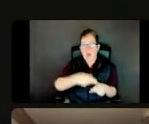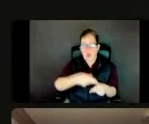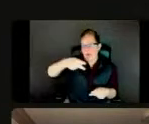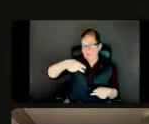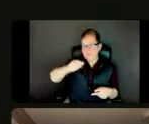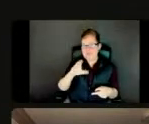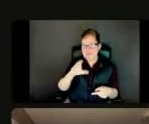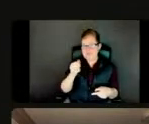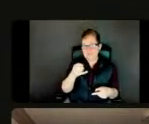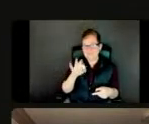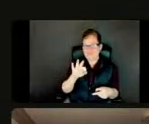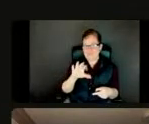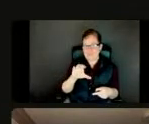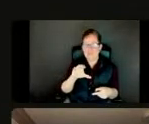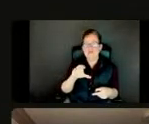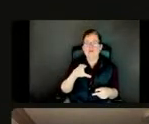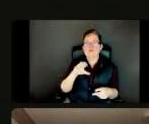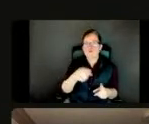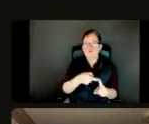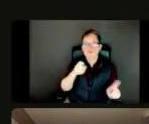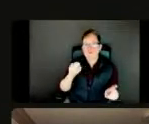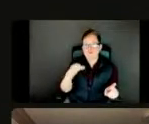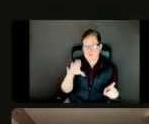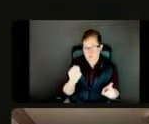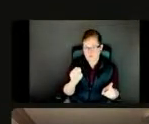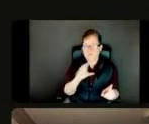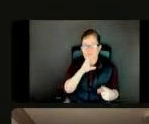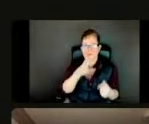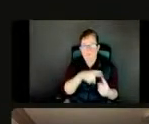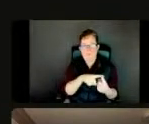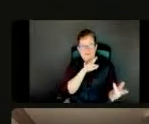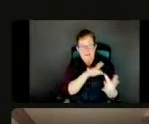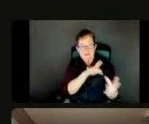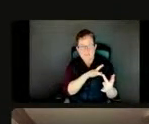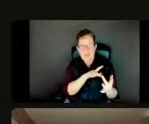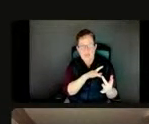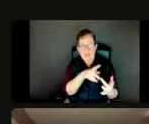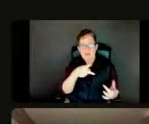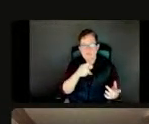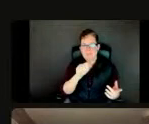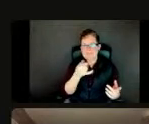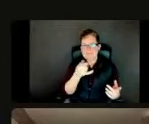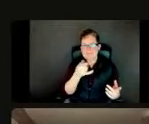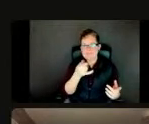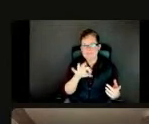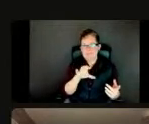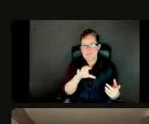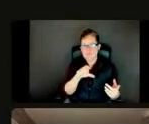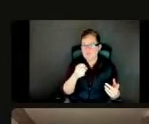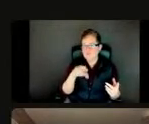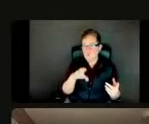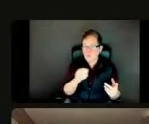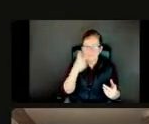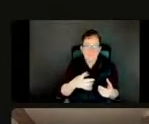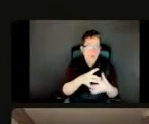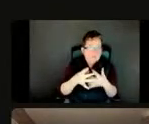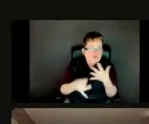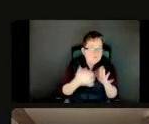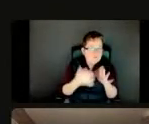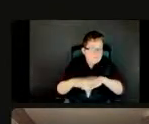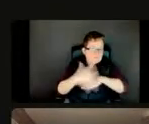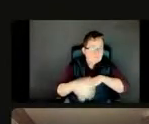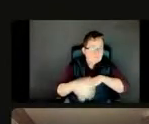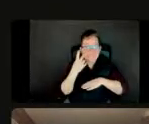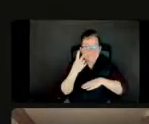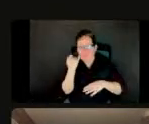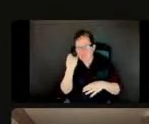recommend and ask that staff take a look and contact Pacific Source for what kind of options are available. If they need somebody to get in